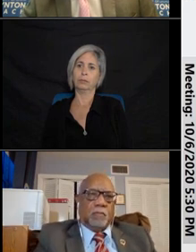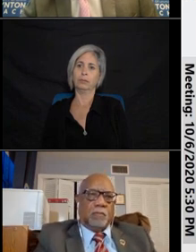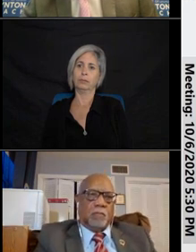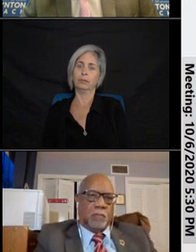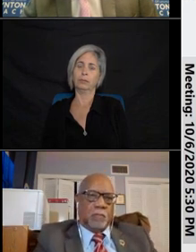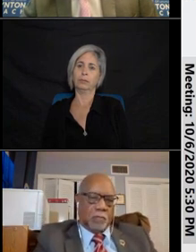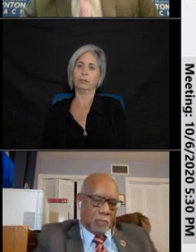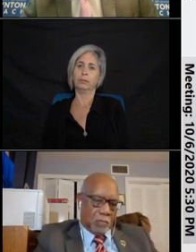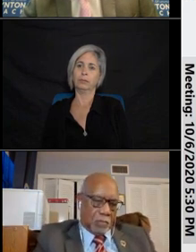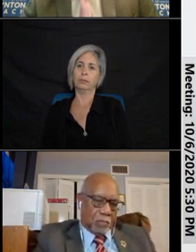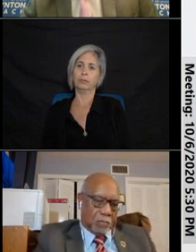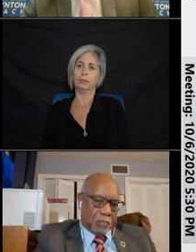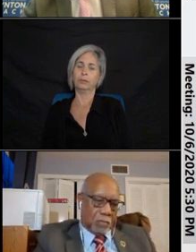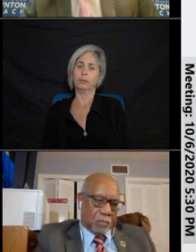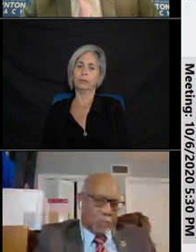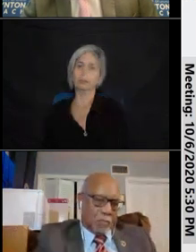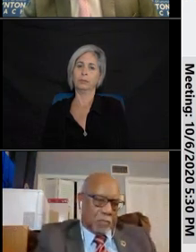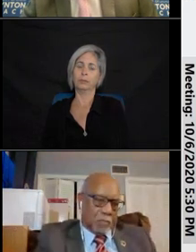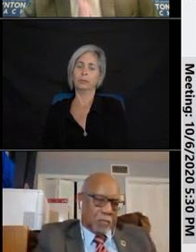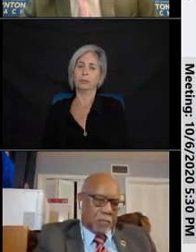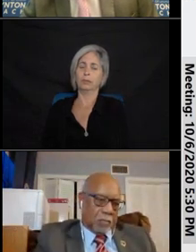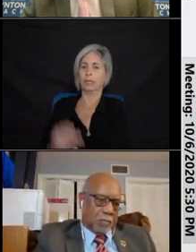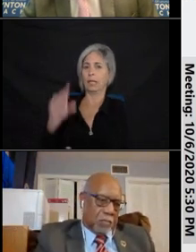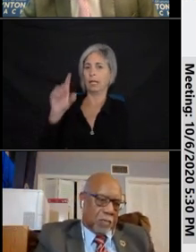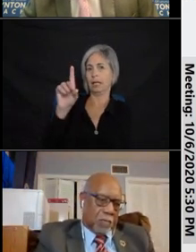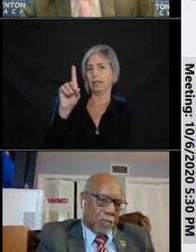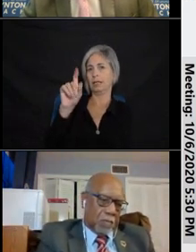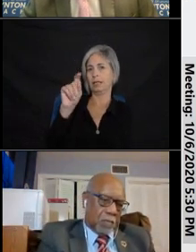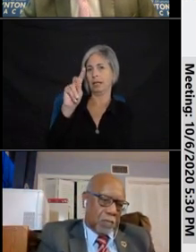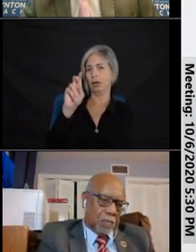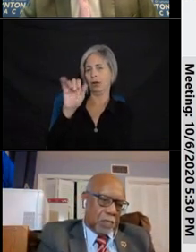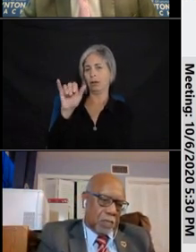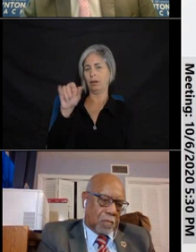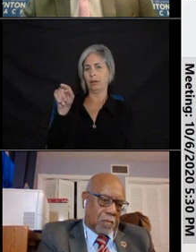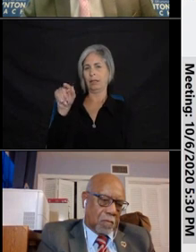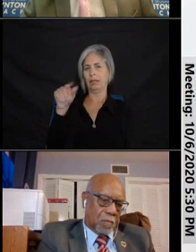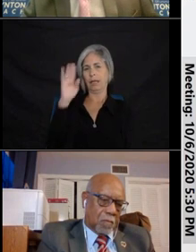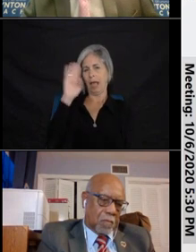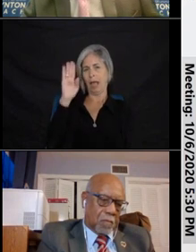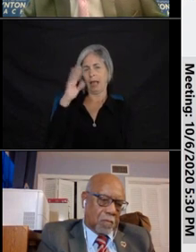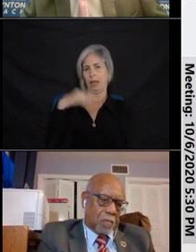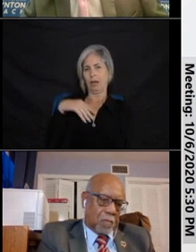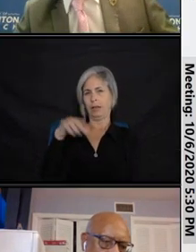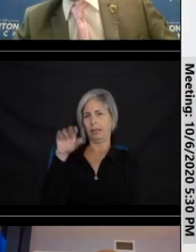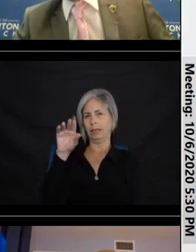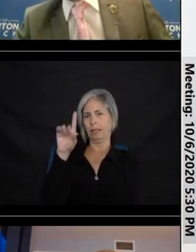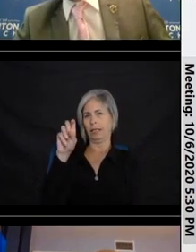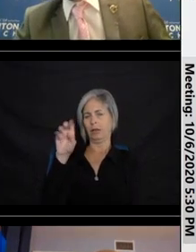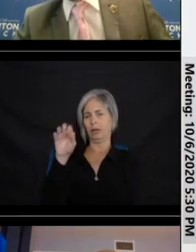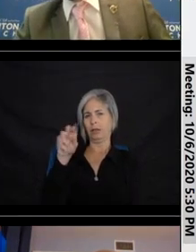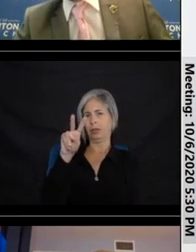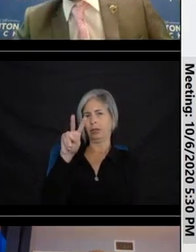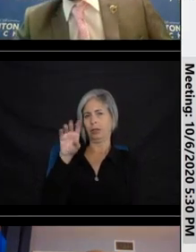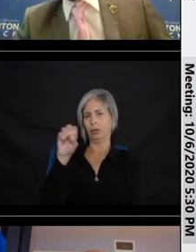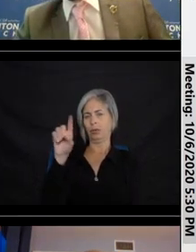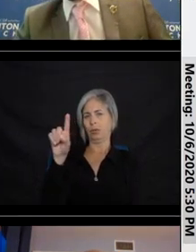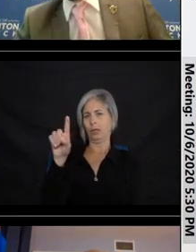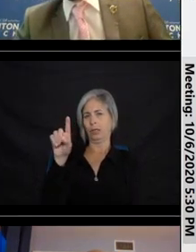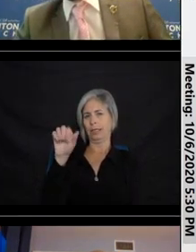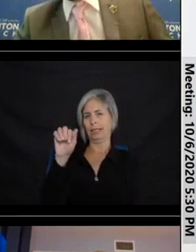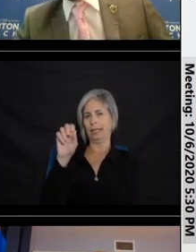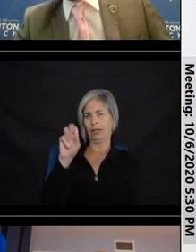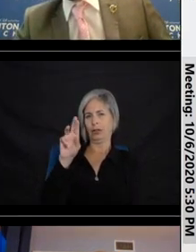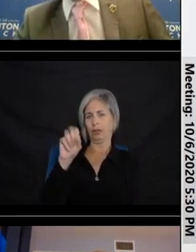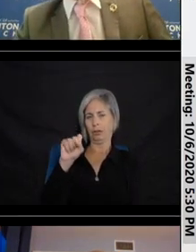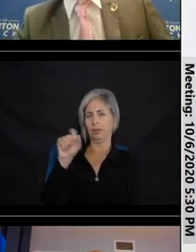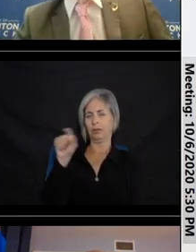Mayor Grant, I have unmuted the microphone of Daryl Sanders. Hi. Daryl Sanders, 2001 Northwest